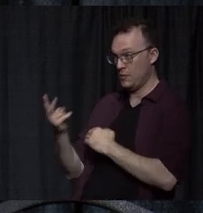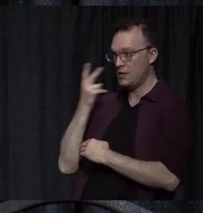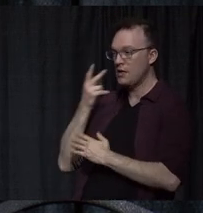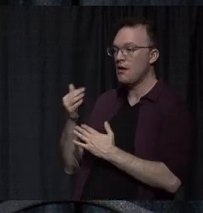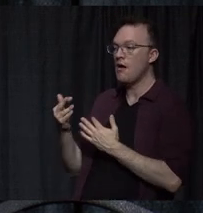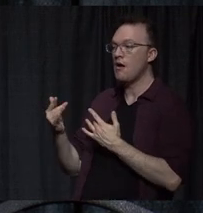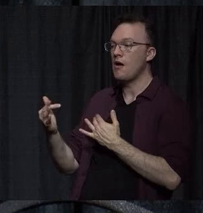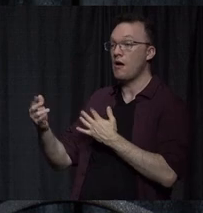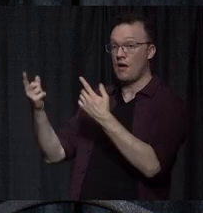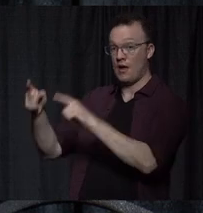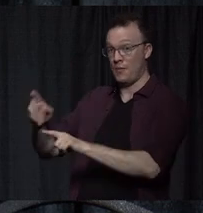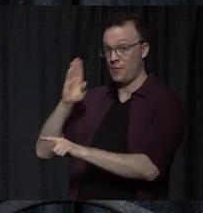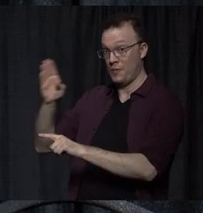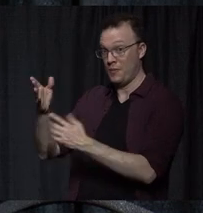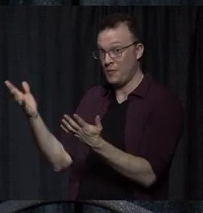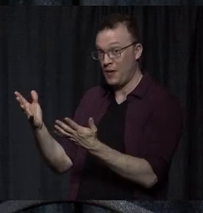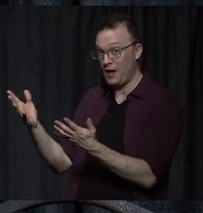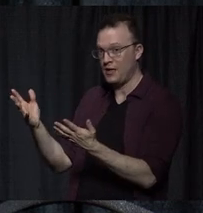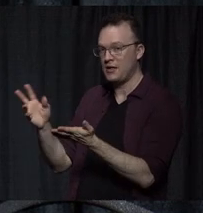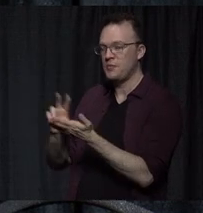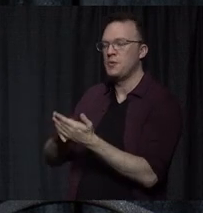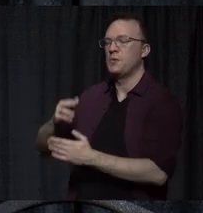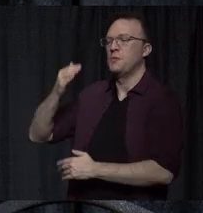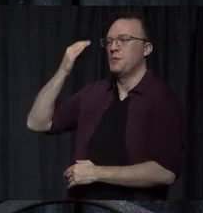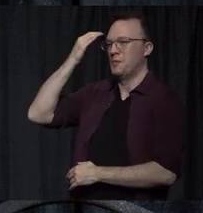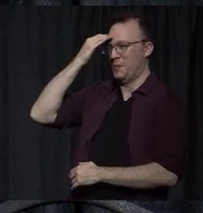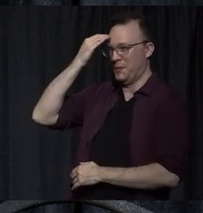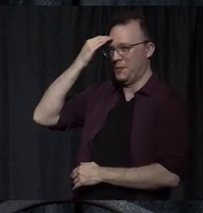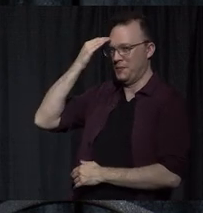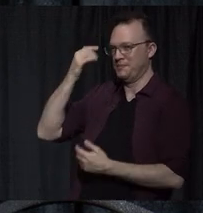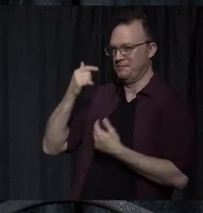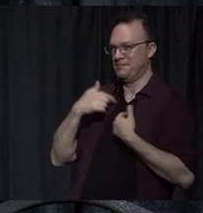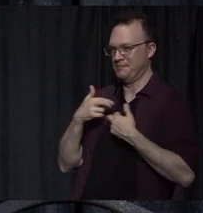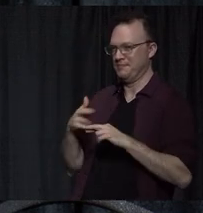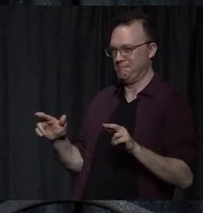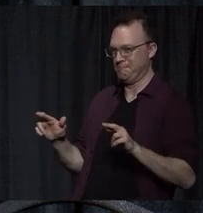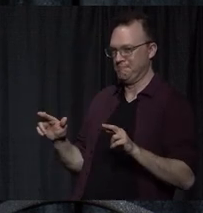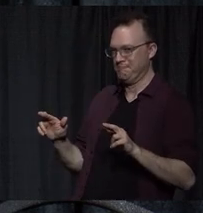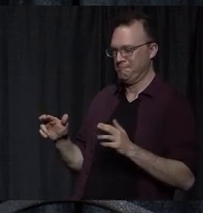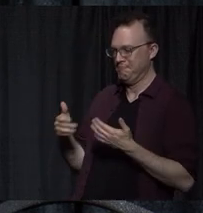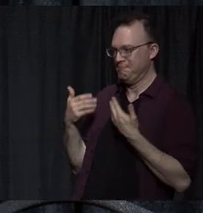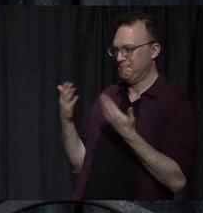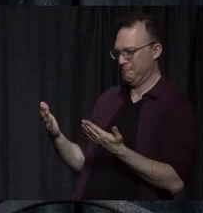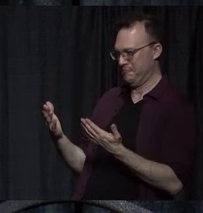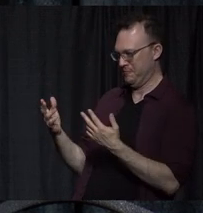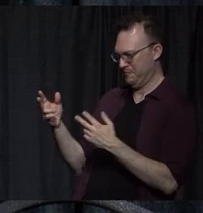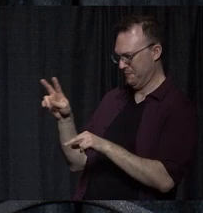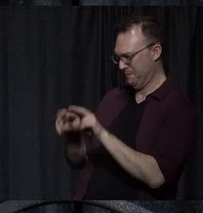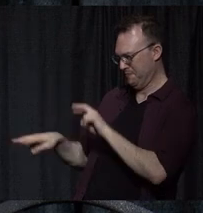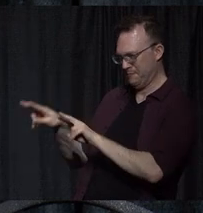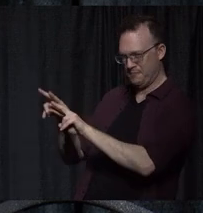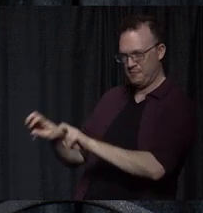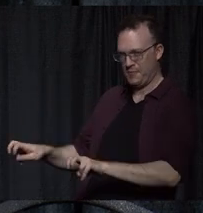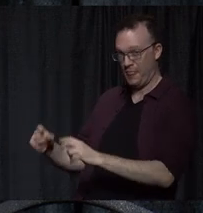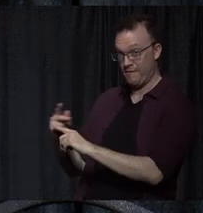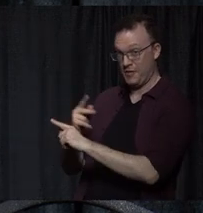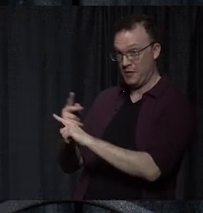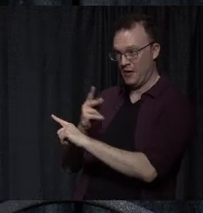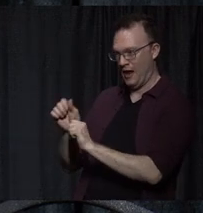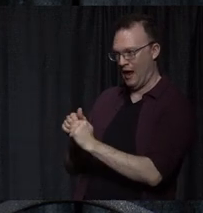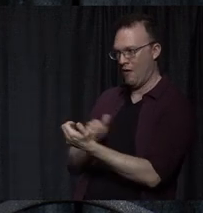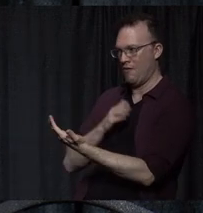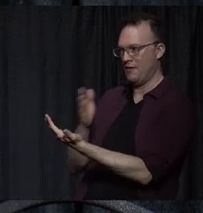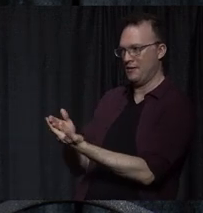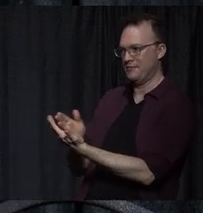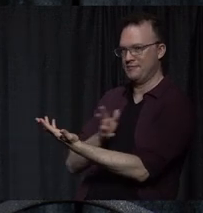you, it gives you the space to figure that out and determine how you're